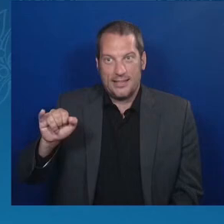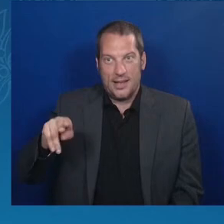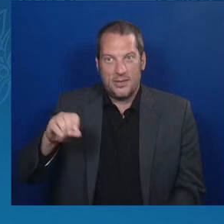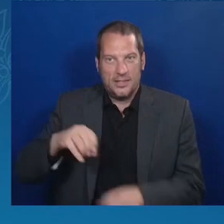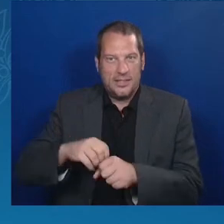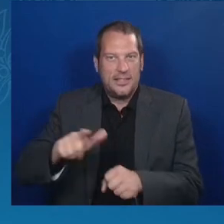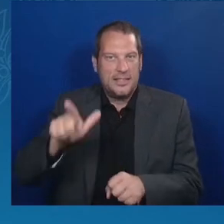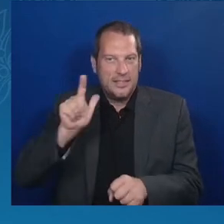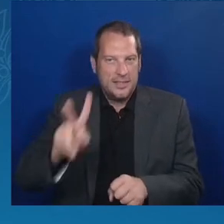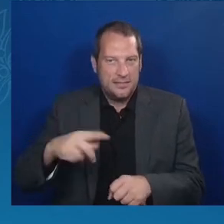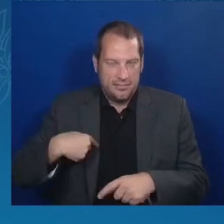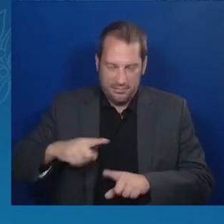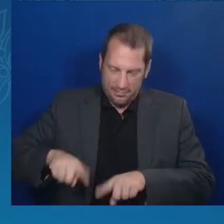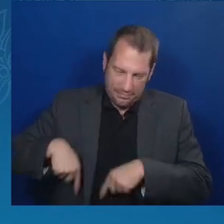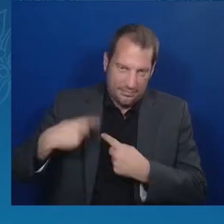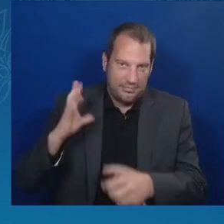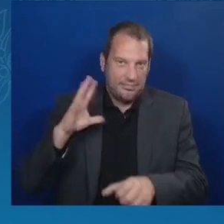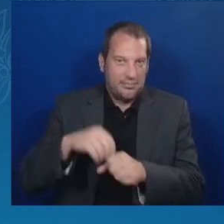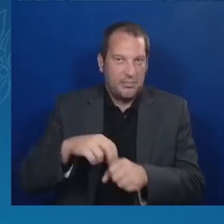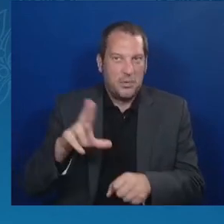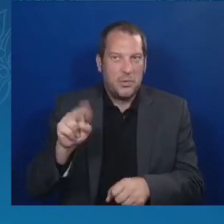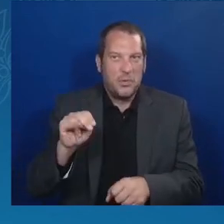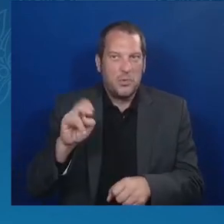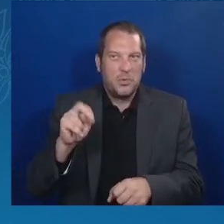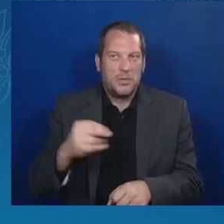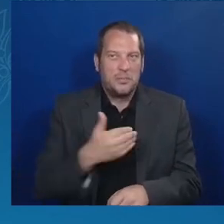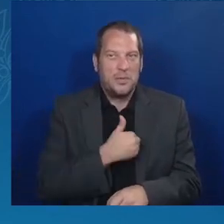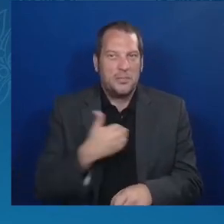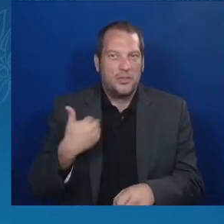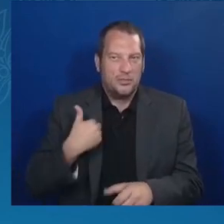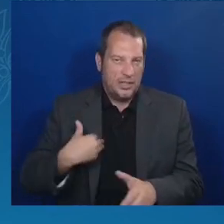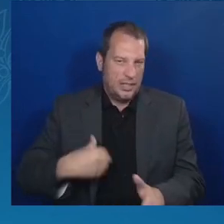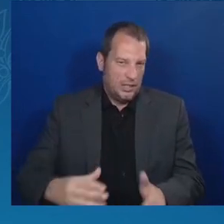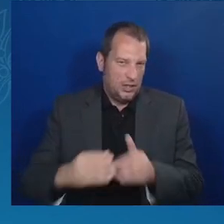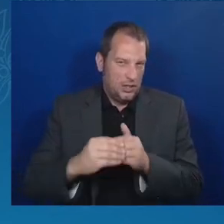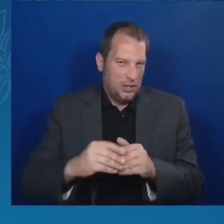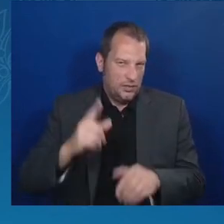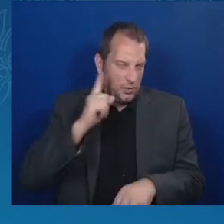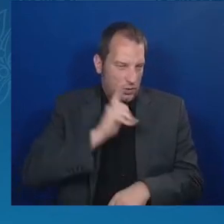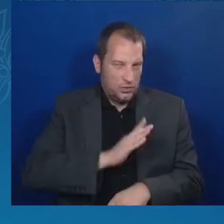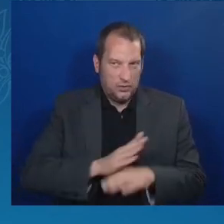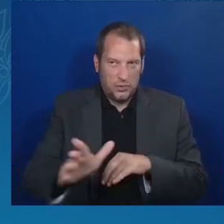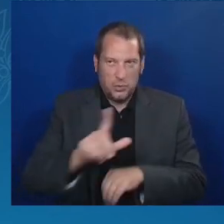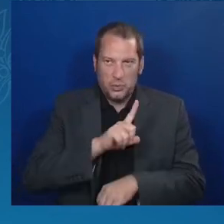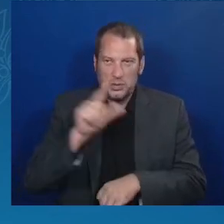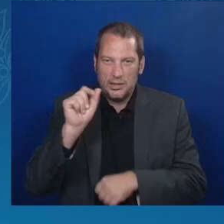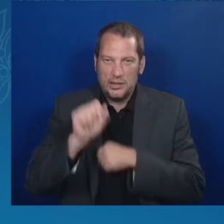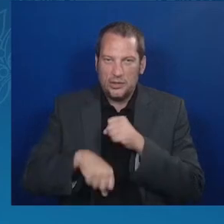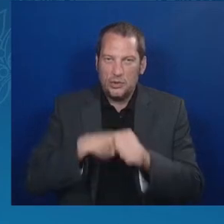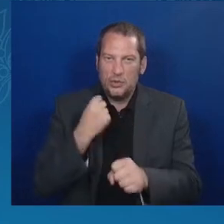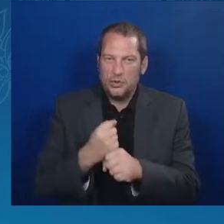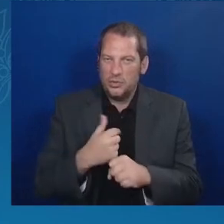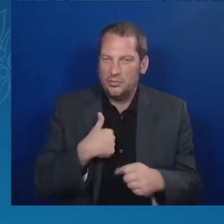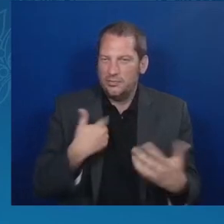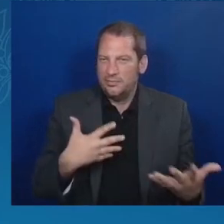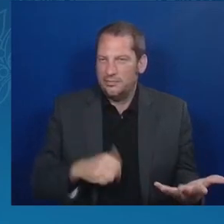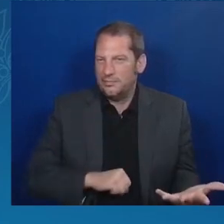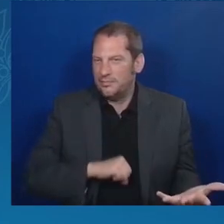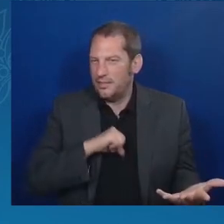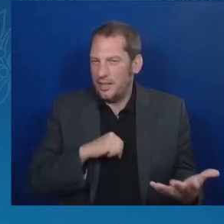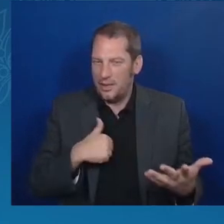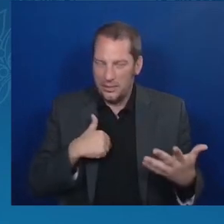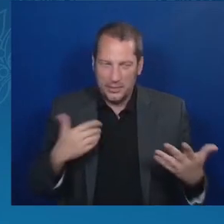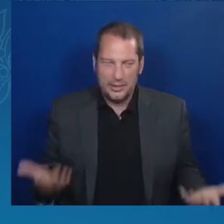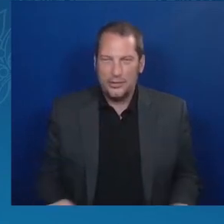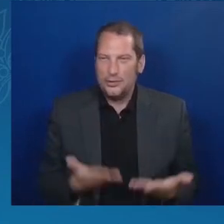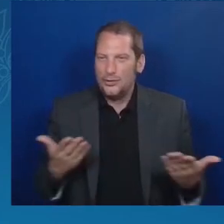years I'm so proud to be here today to introduce the